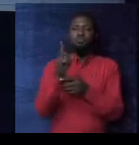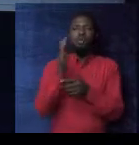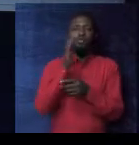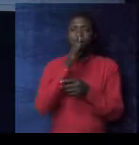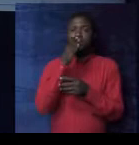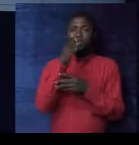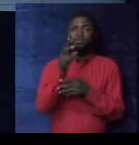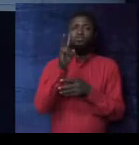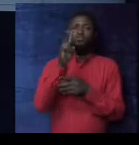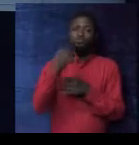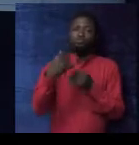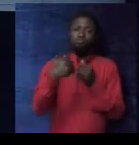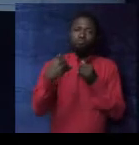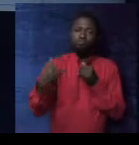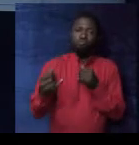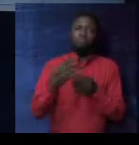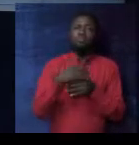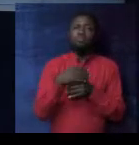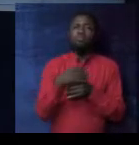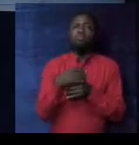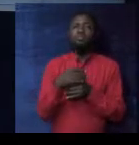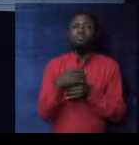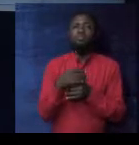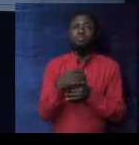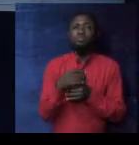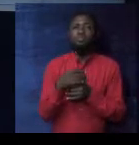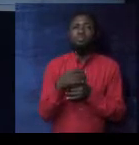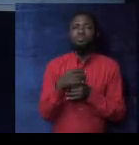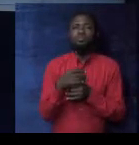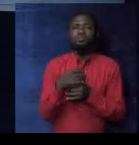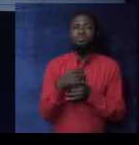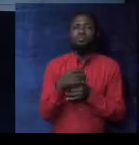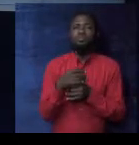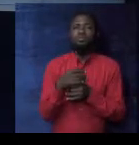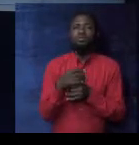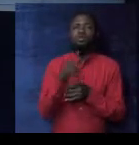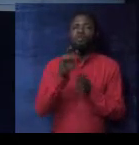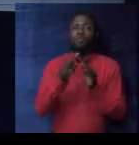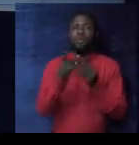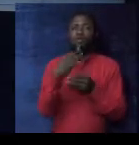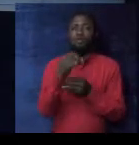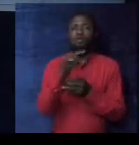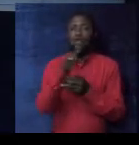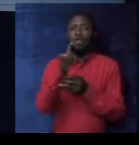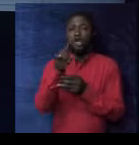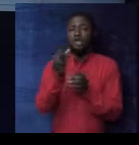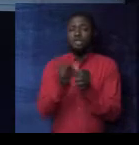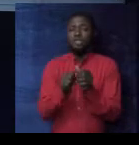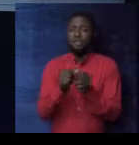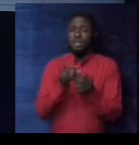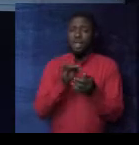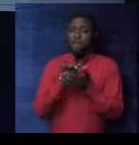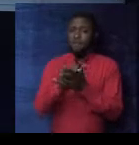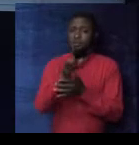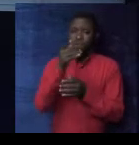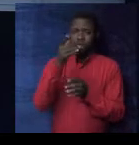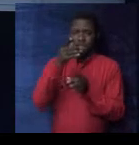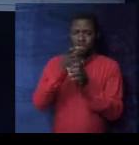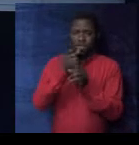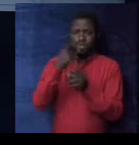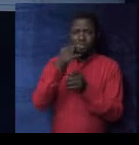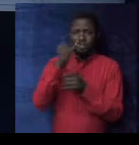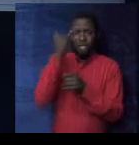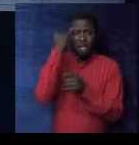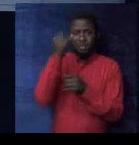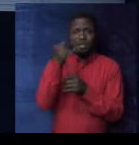that 2 were to be here, that would be 2 long strips. And if that 2 were to be here, it would be 2 big boxes of 100, 100 each. So I